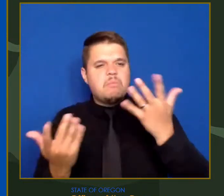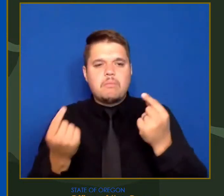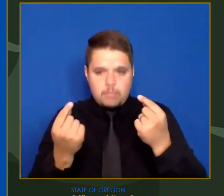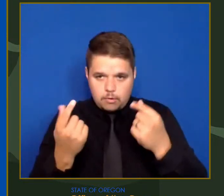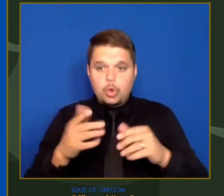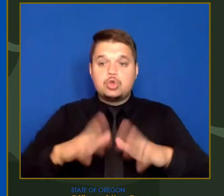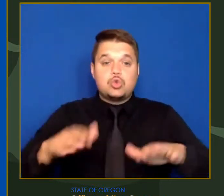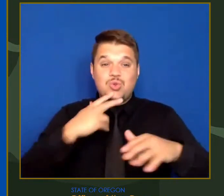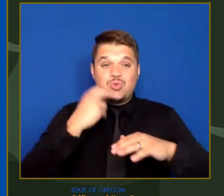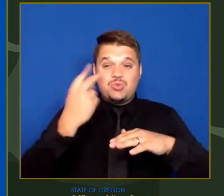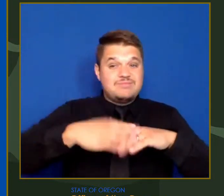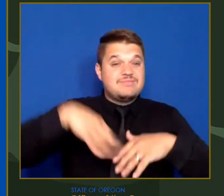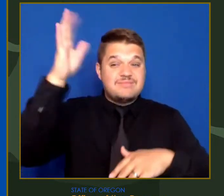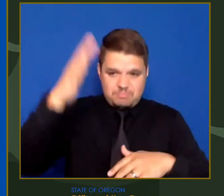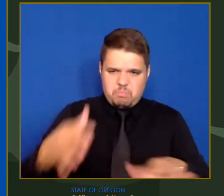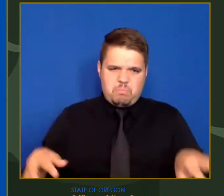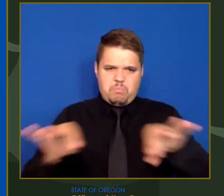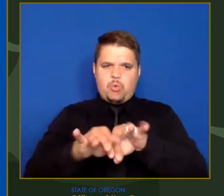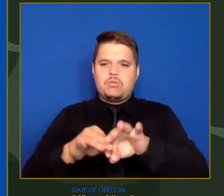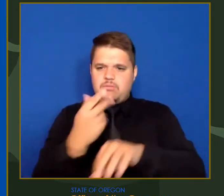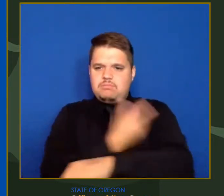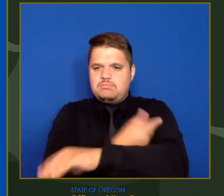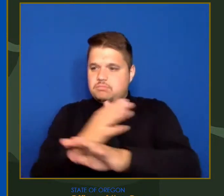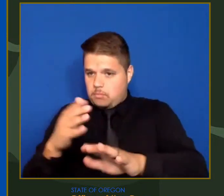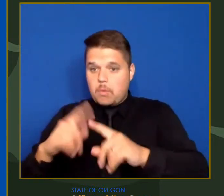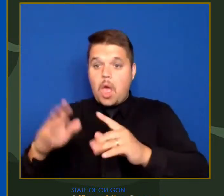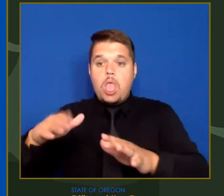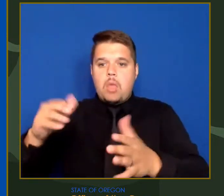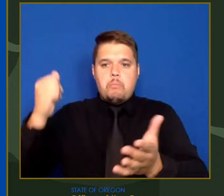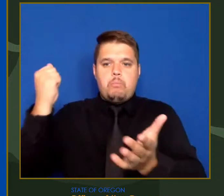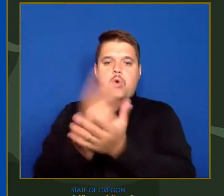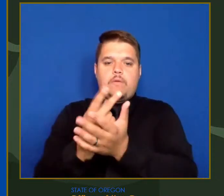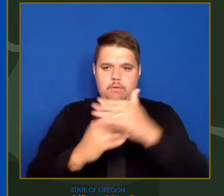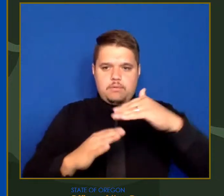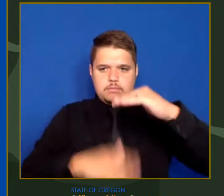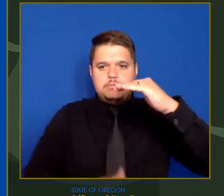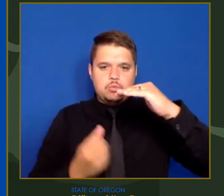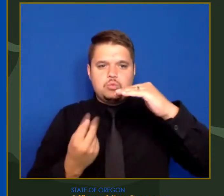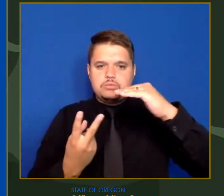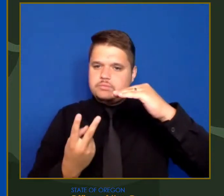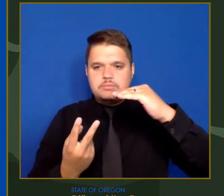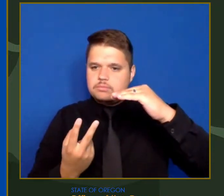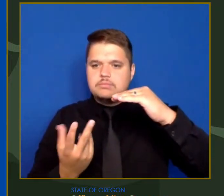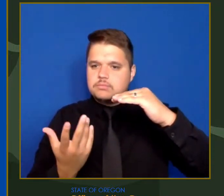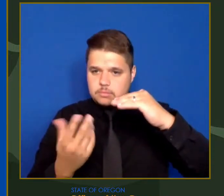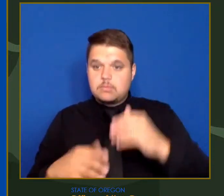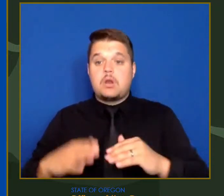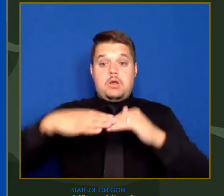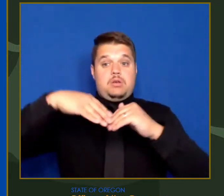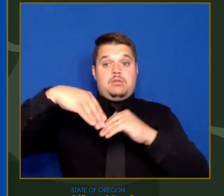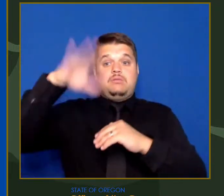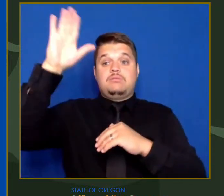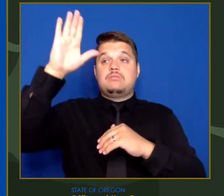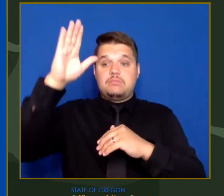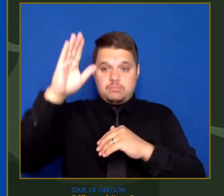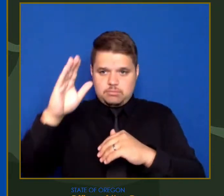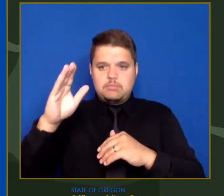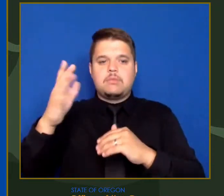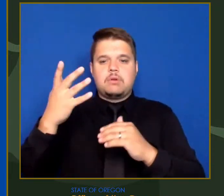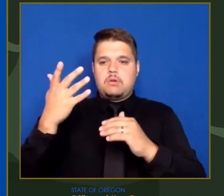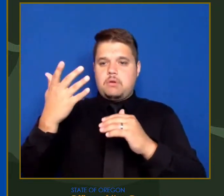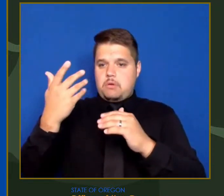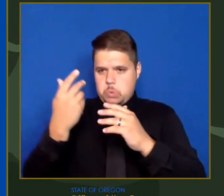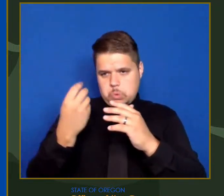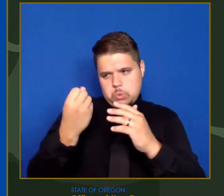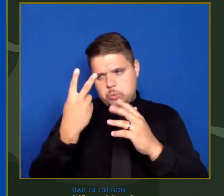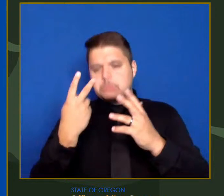not yet fully approved. The Advisory Committee on Immunization Practices has not taken up the issue of as it usually does,